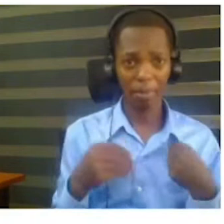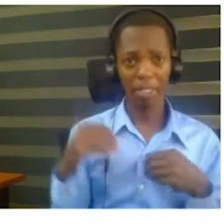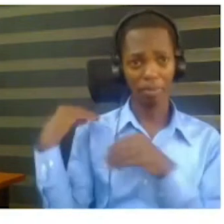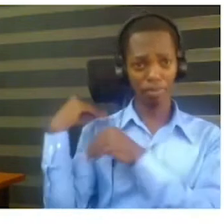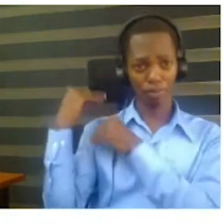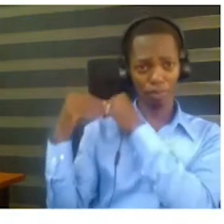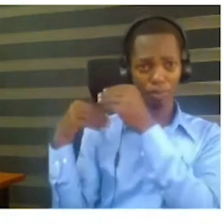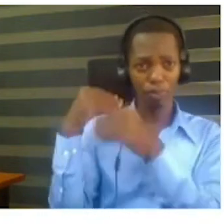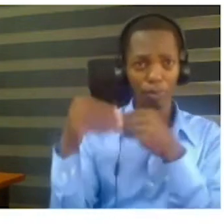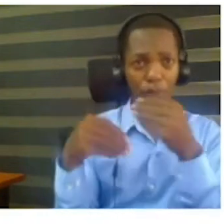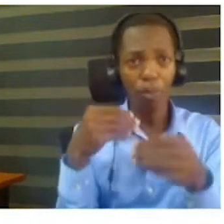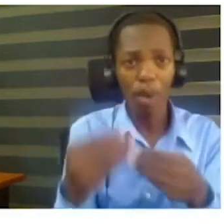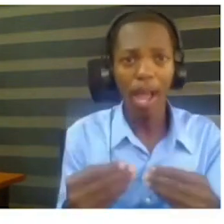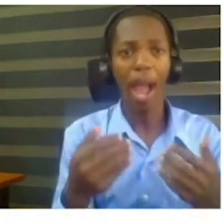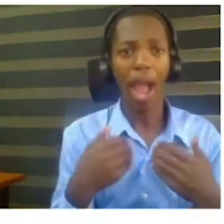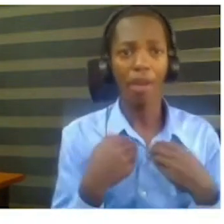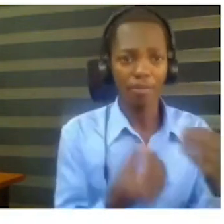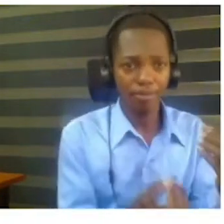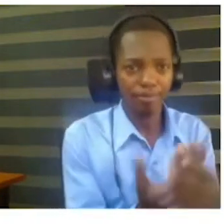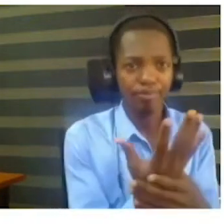and creating new solutions.